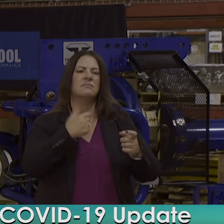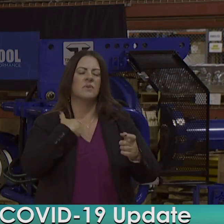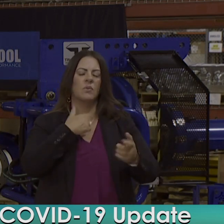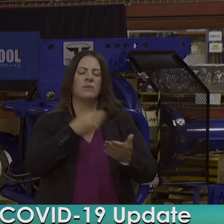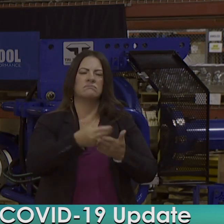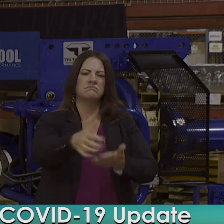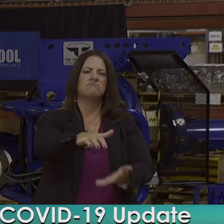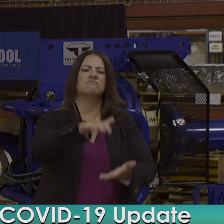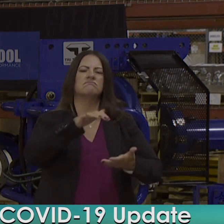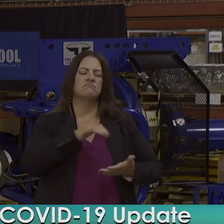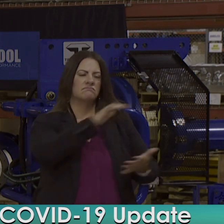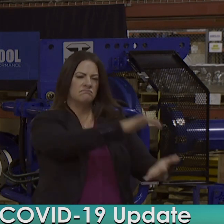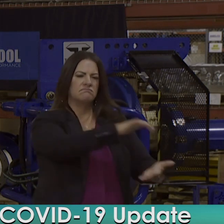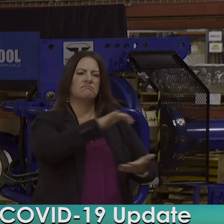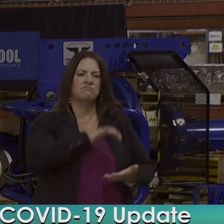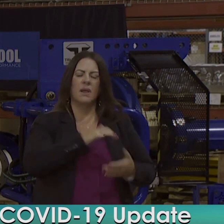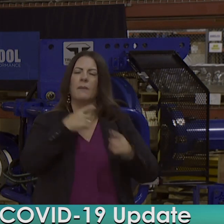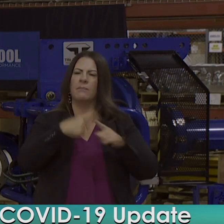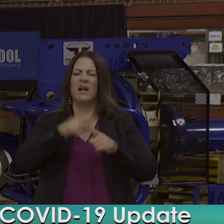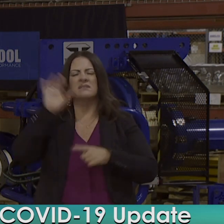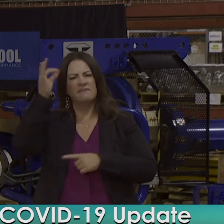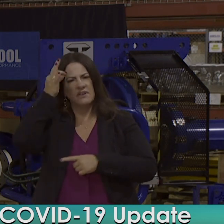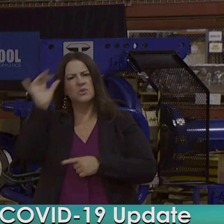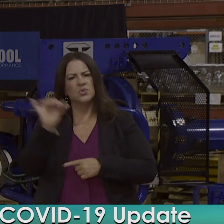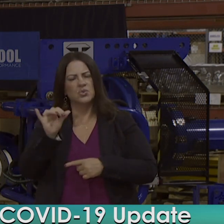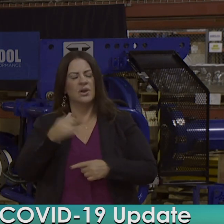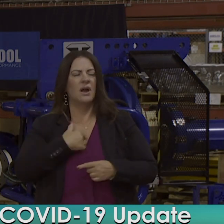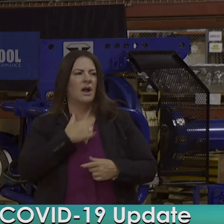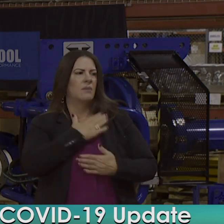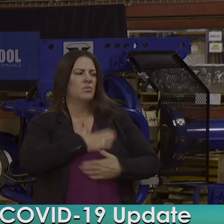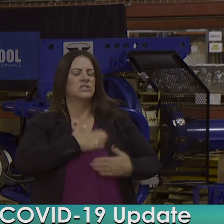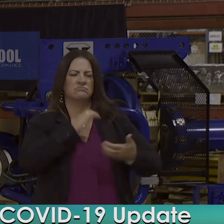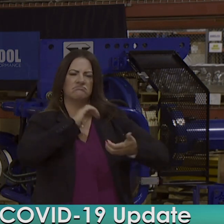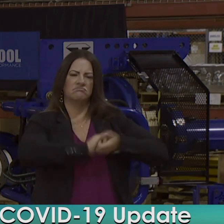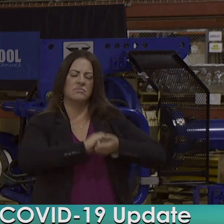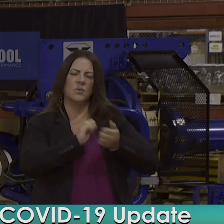that through this partnership with CMTA and a new